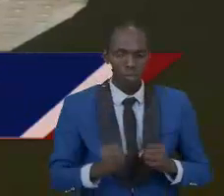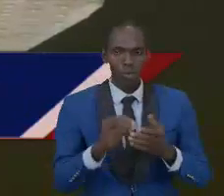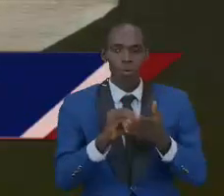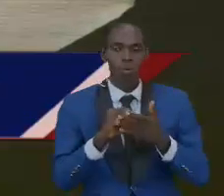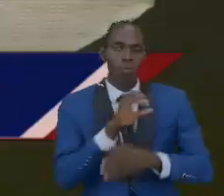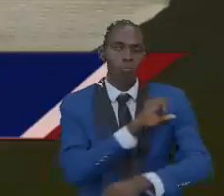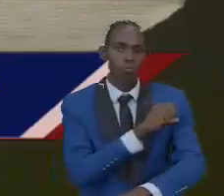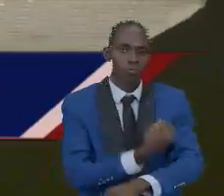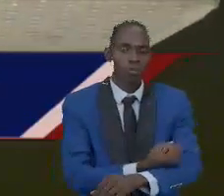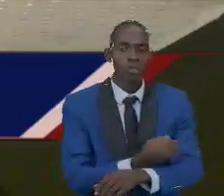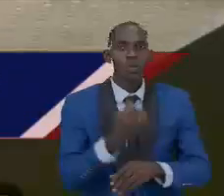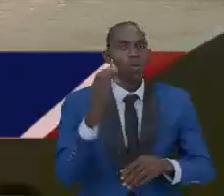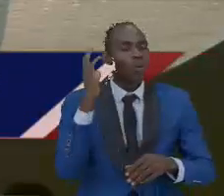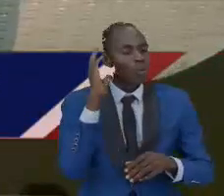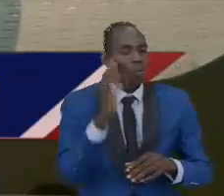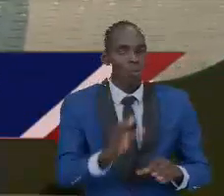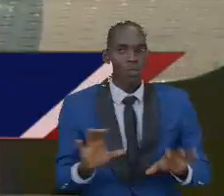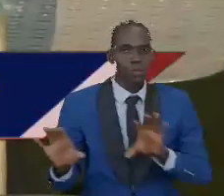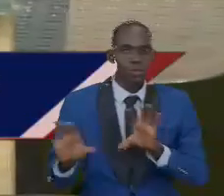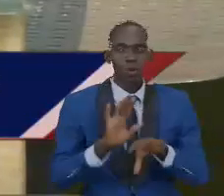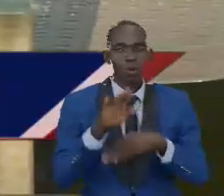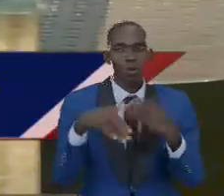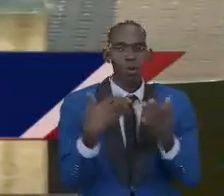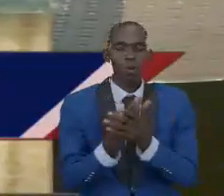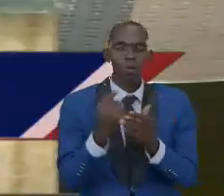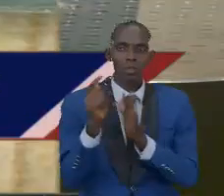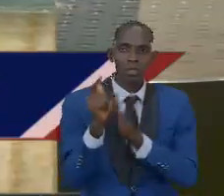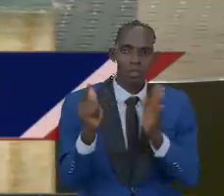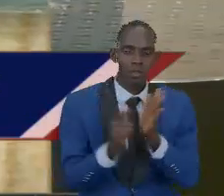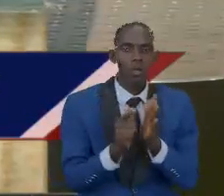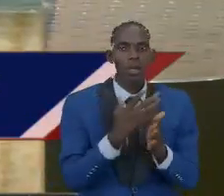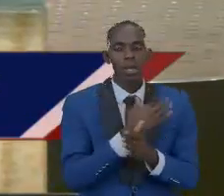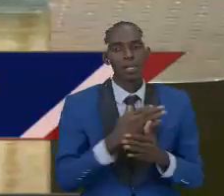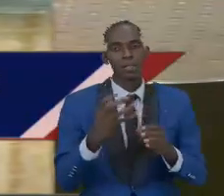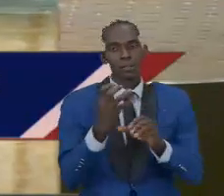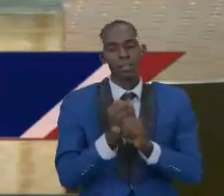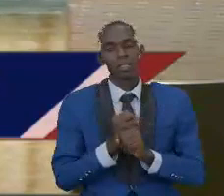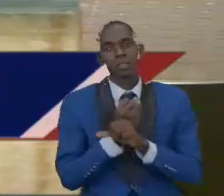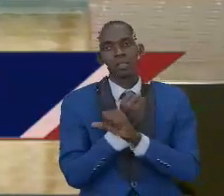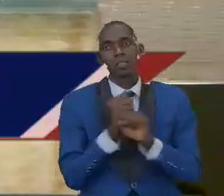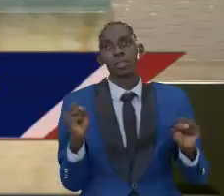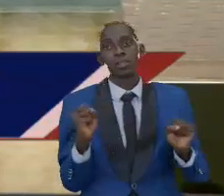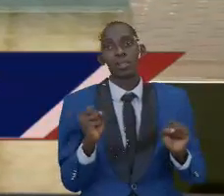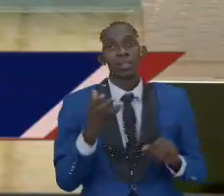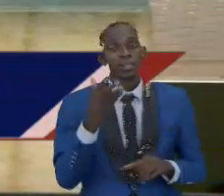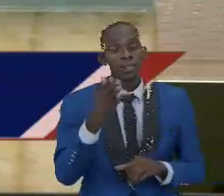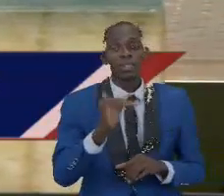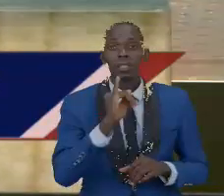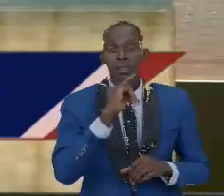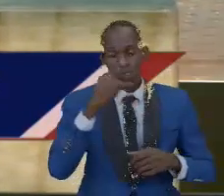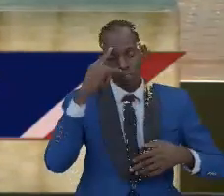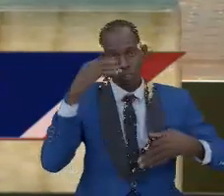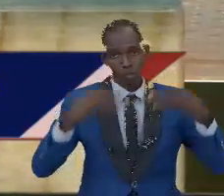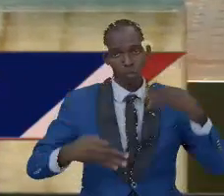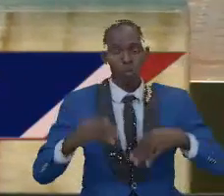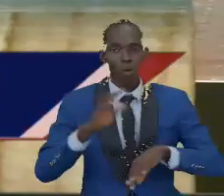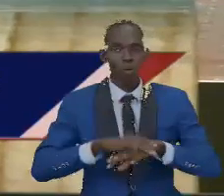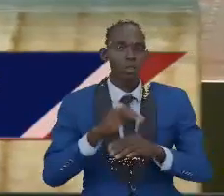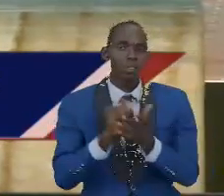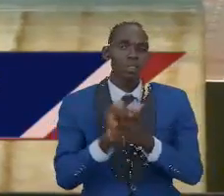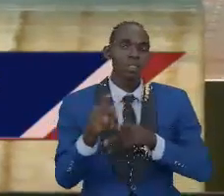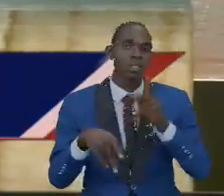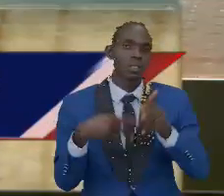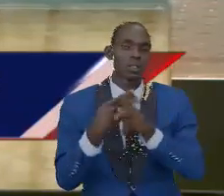it will fulfill that law and message this judgment on such an individual